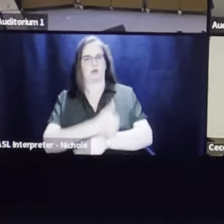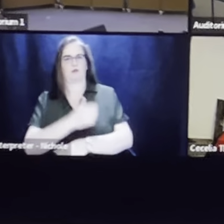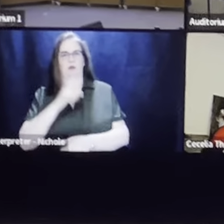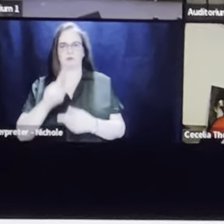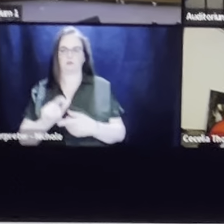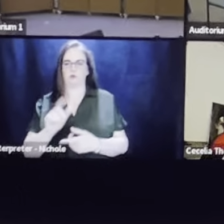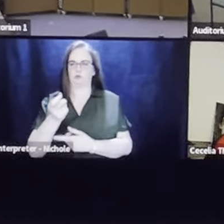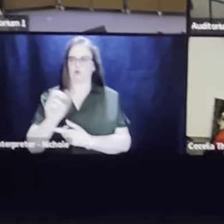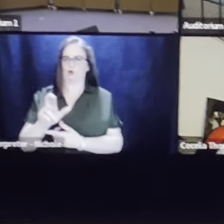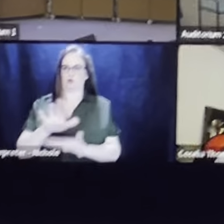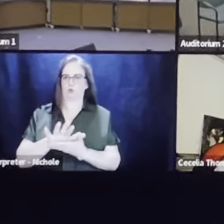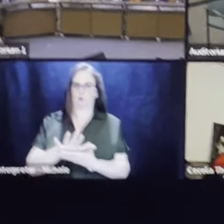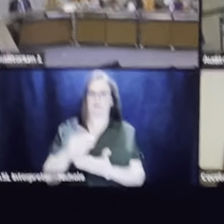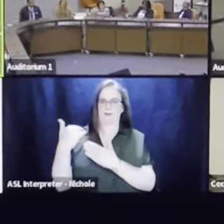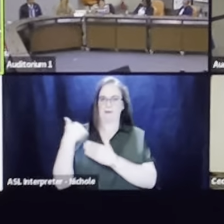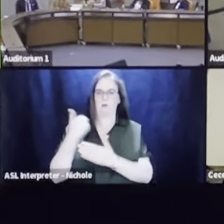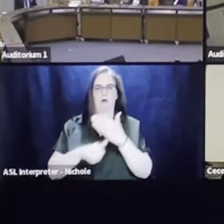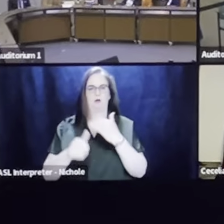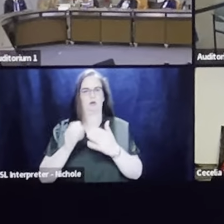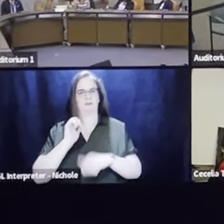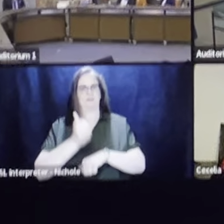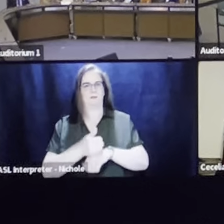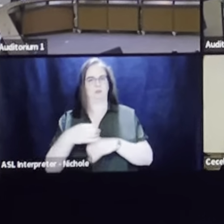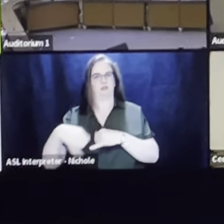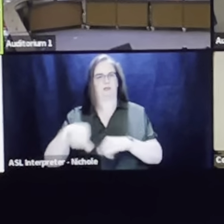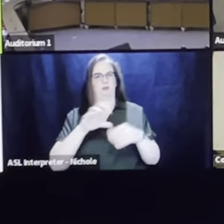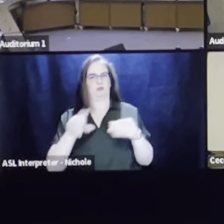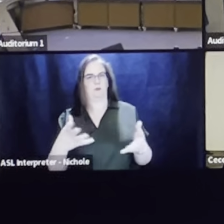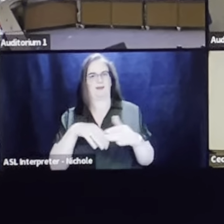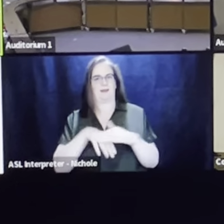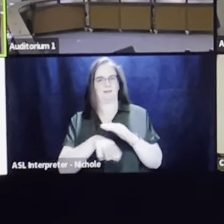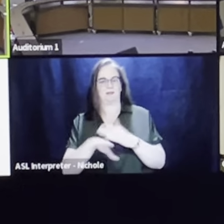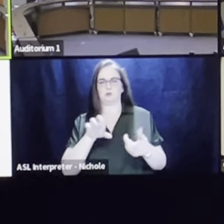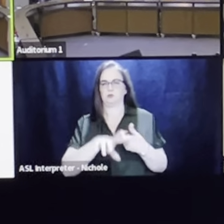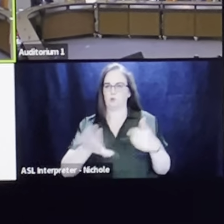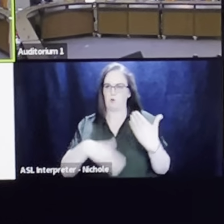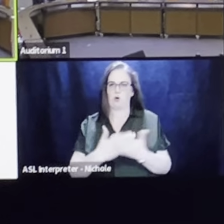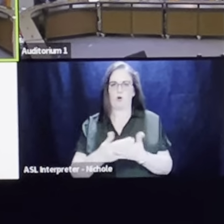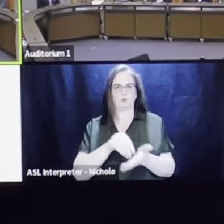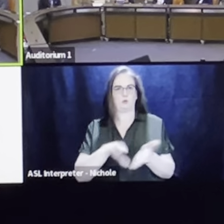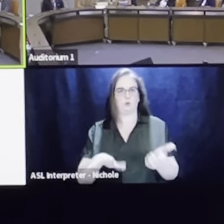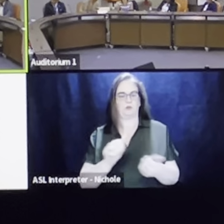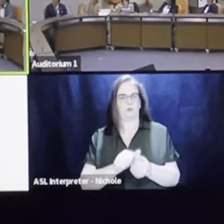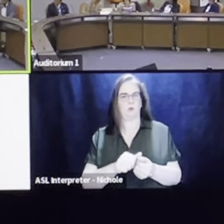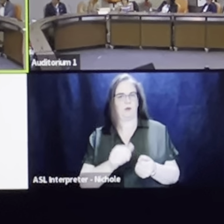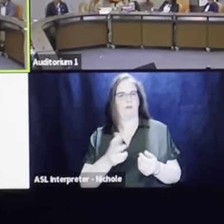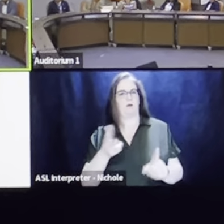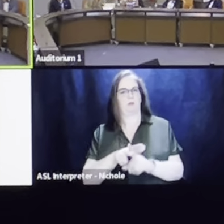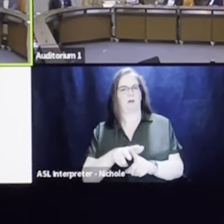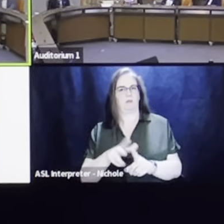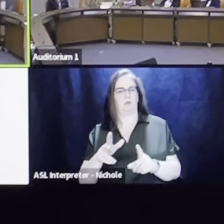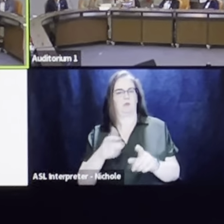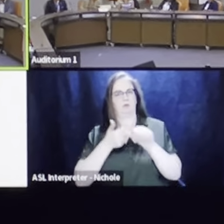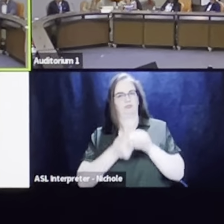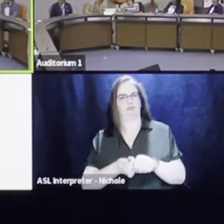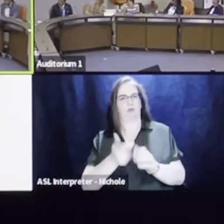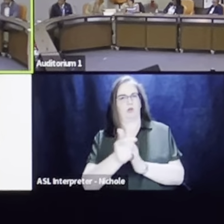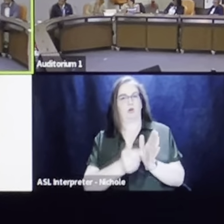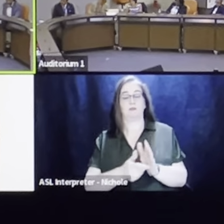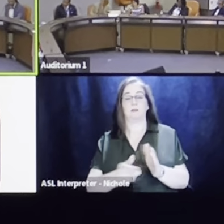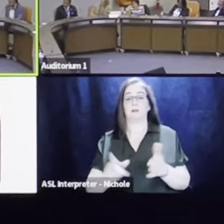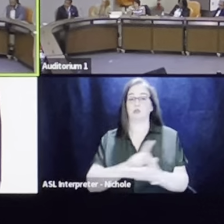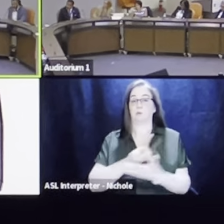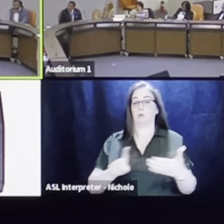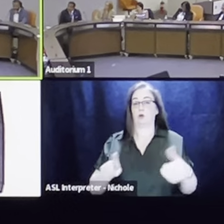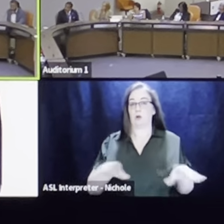charter schools accountable under established standards and providing access to all students and access with applicable laws. Discriminatory